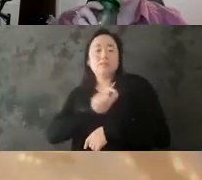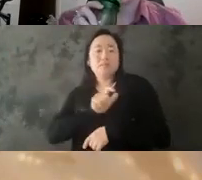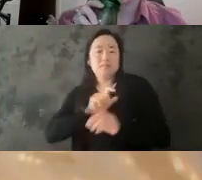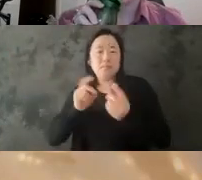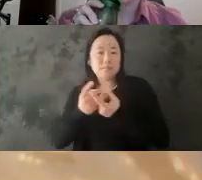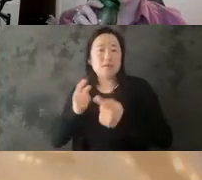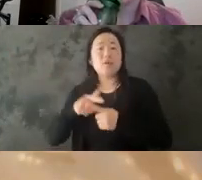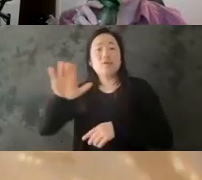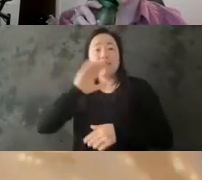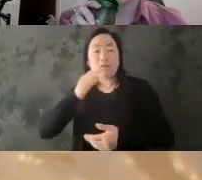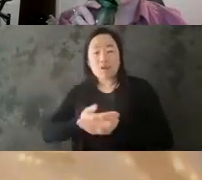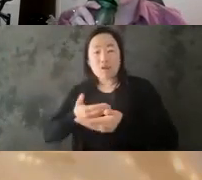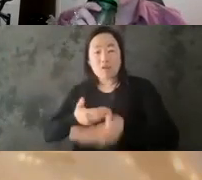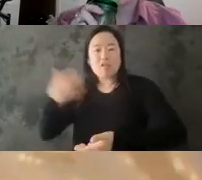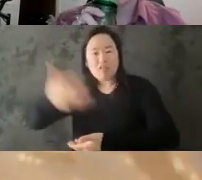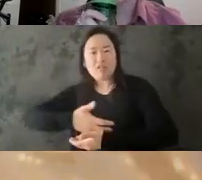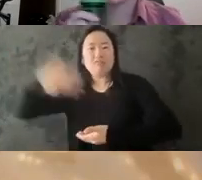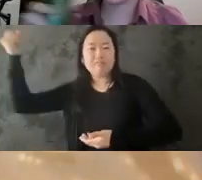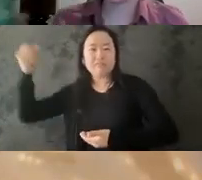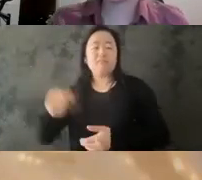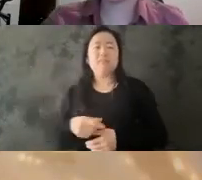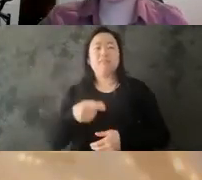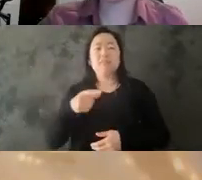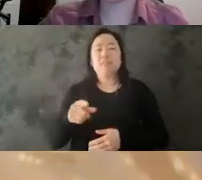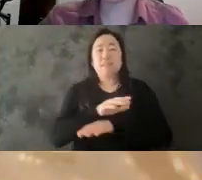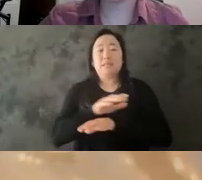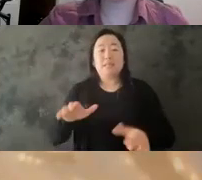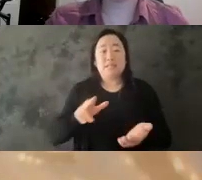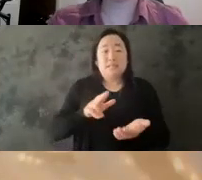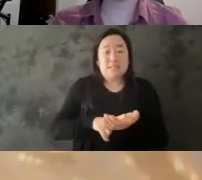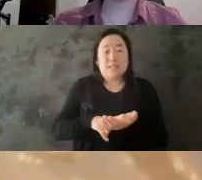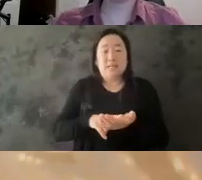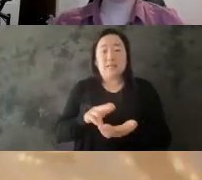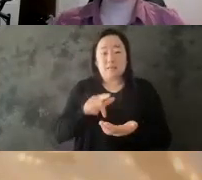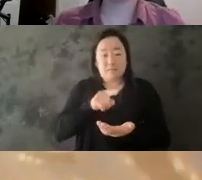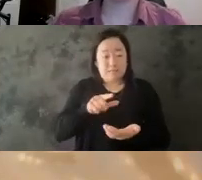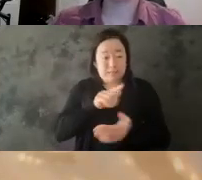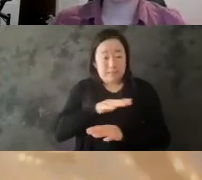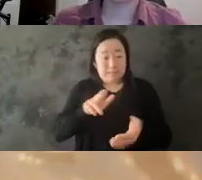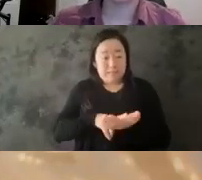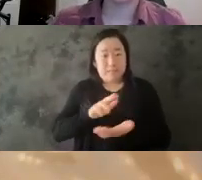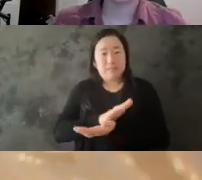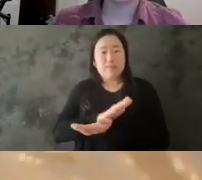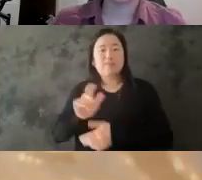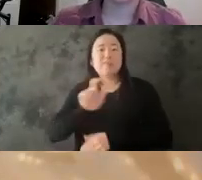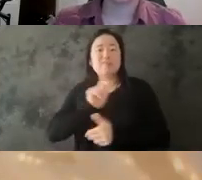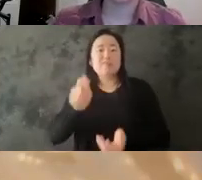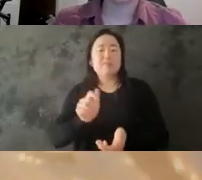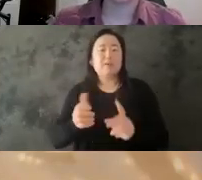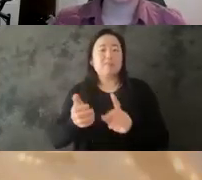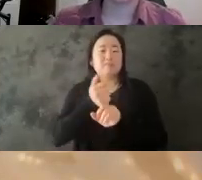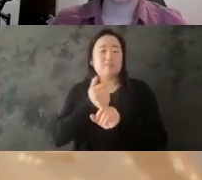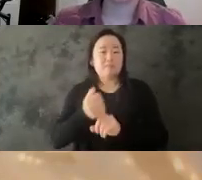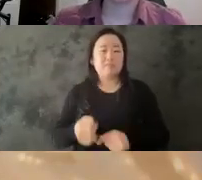and after not signing their forms, they arrested me. And yeah, Maggie's expressing